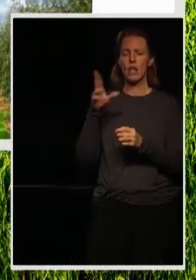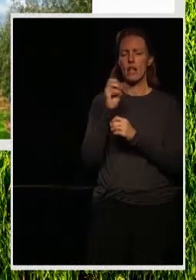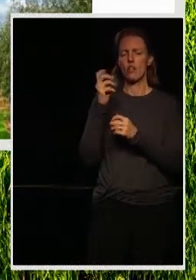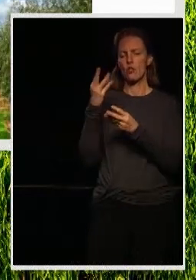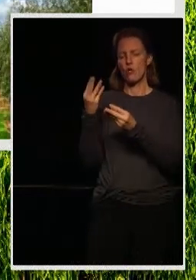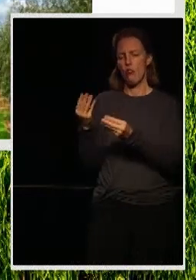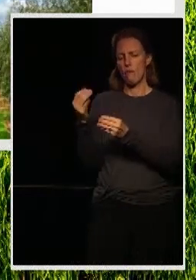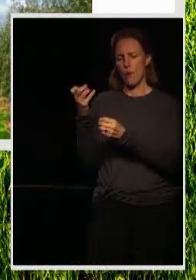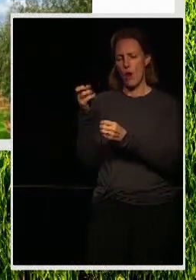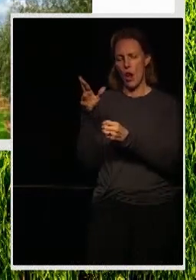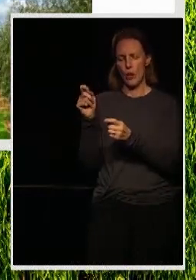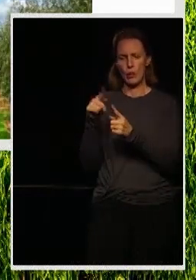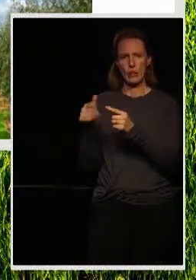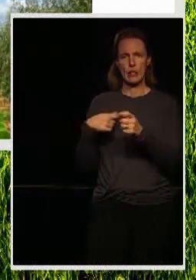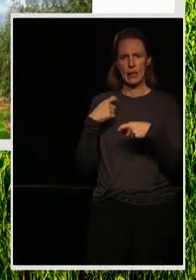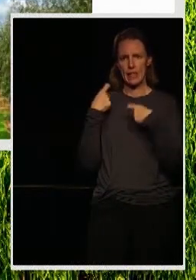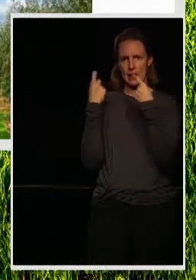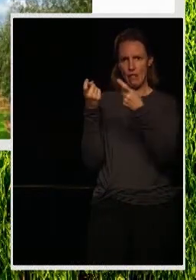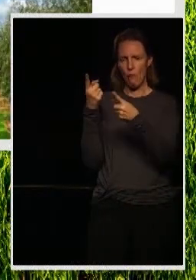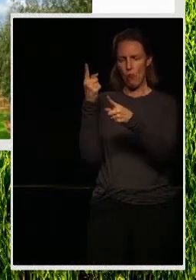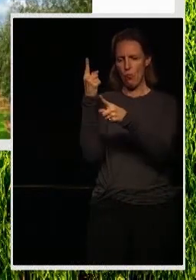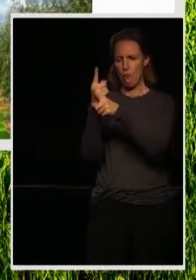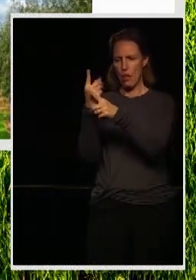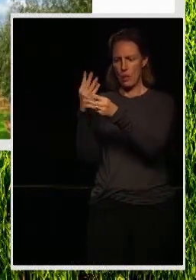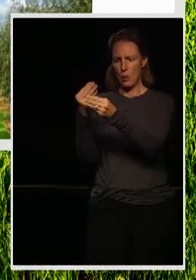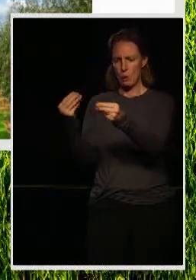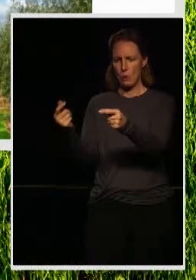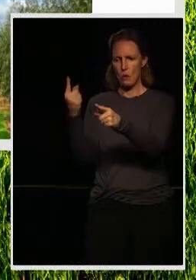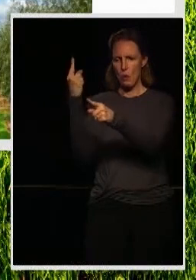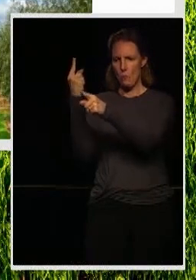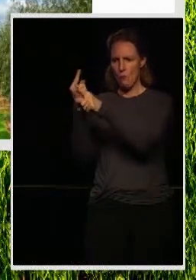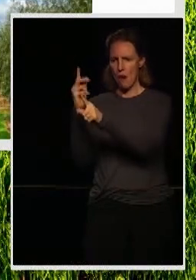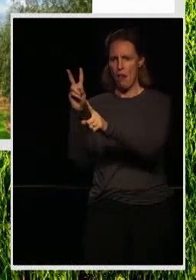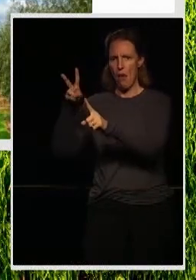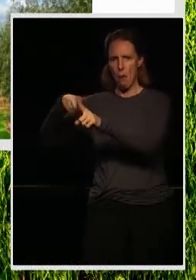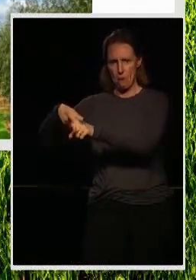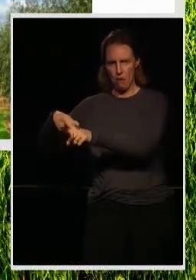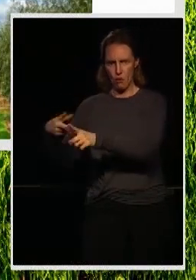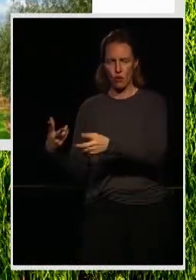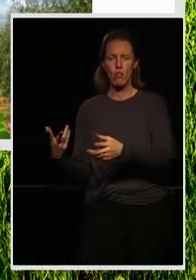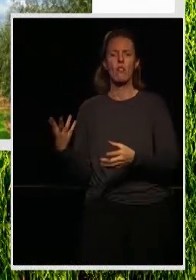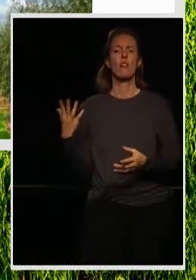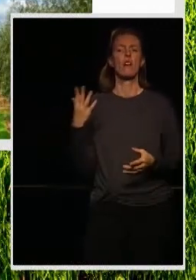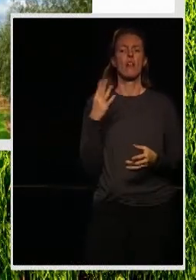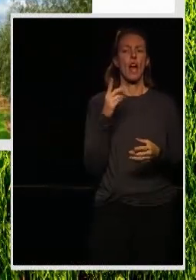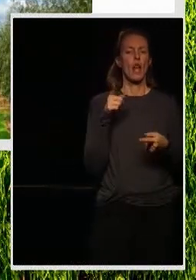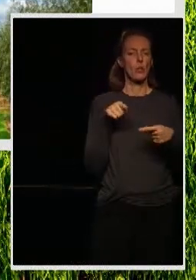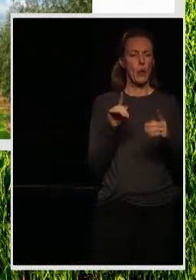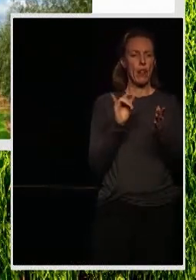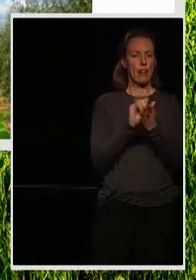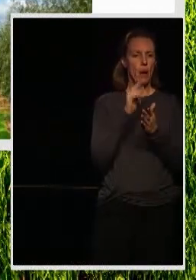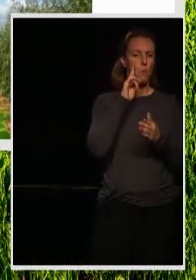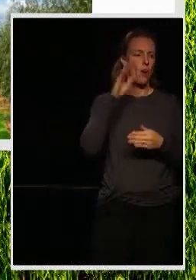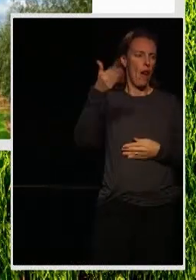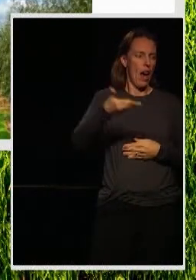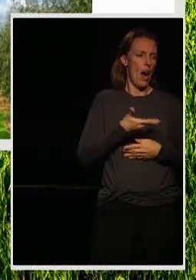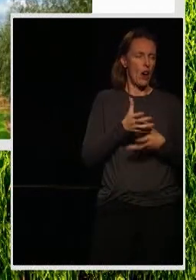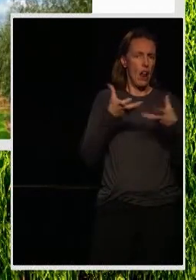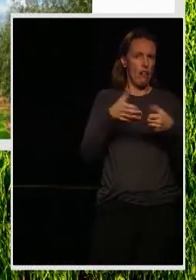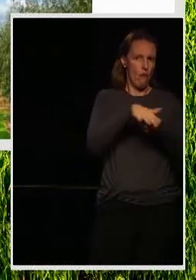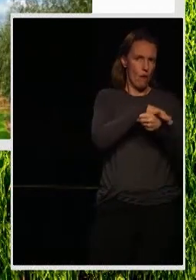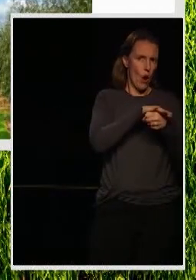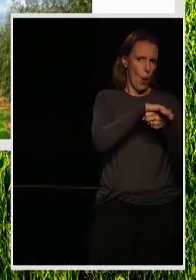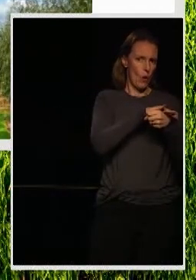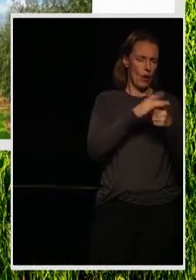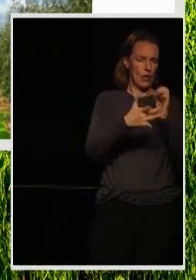right solution to the right acreage, to the right application. And during this course, we're going to hire a lot of the